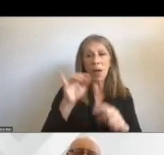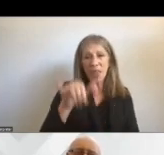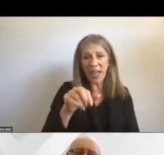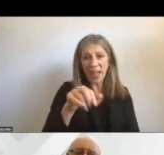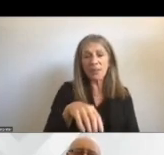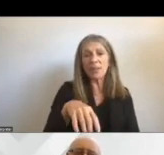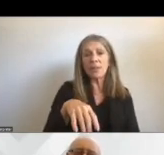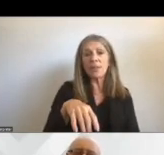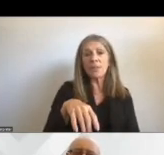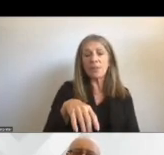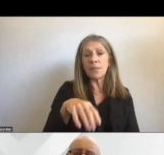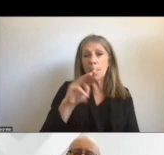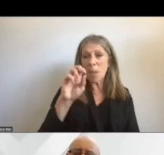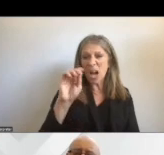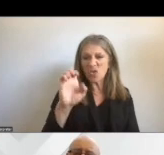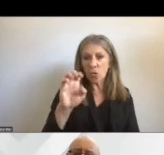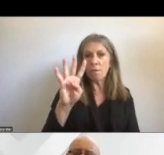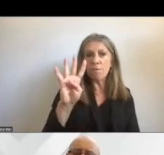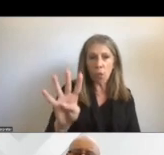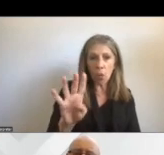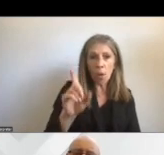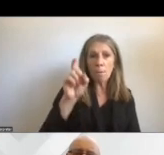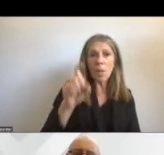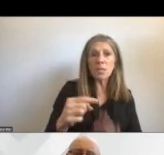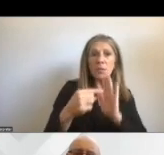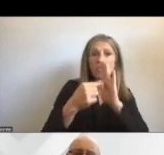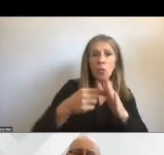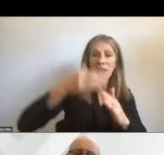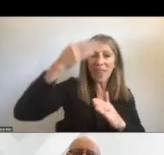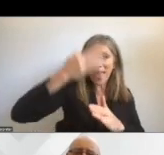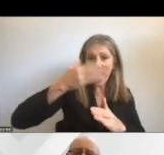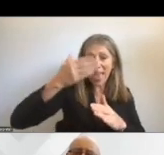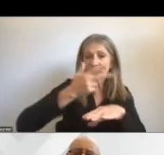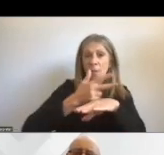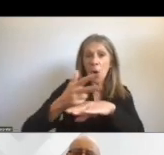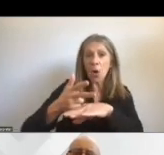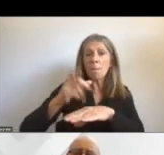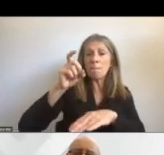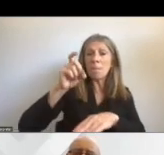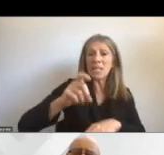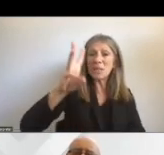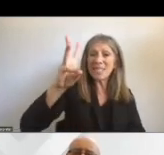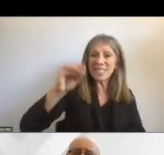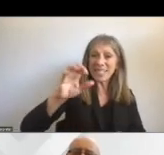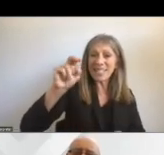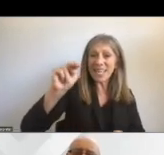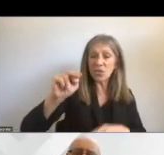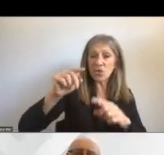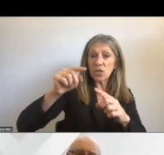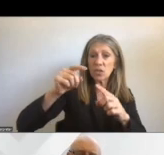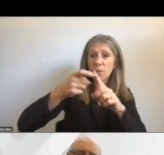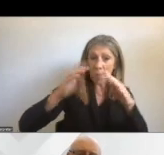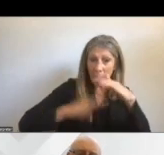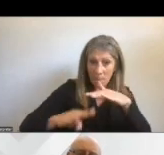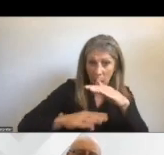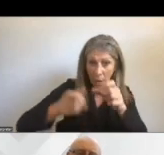face, each accessible parallel on-street parking space must have an independent connection to the pedestrian access